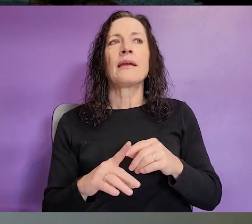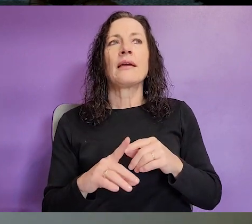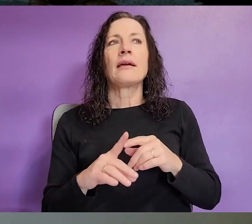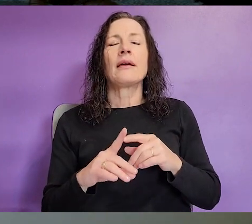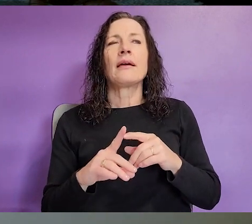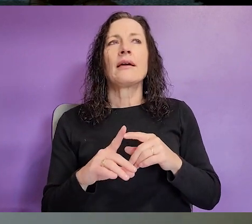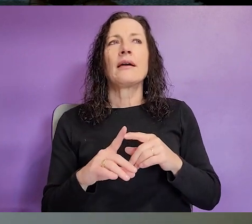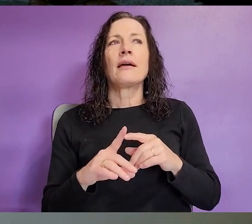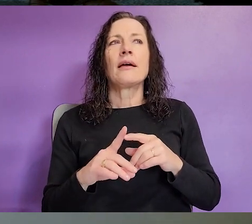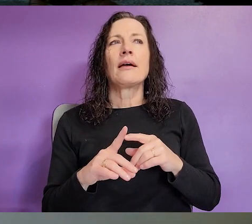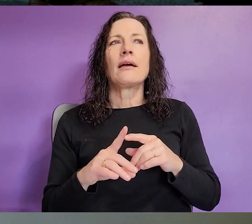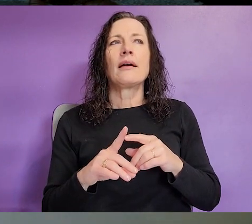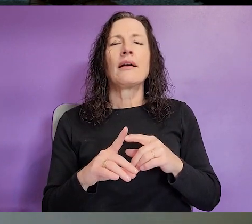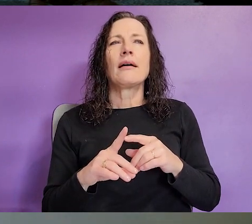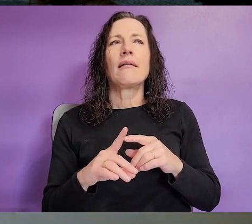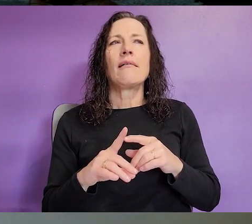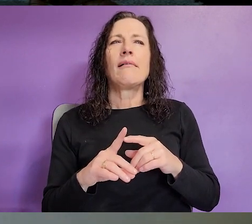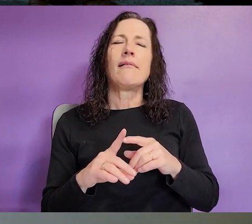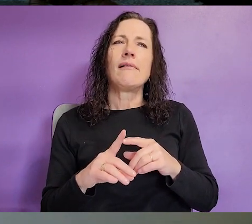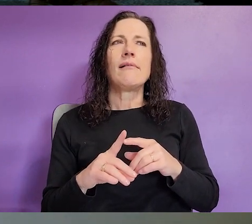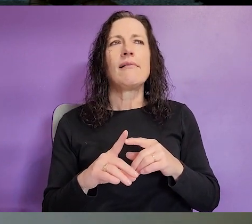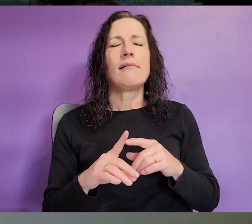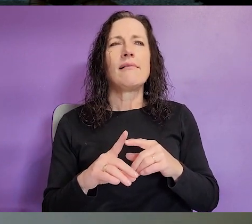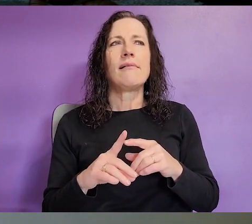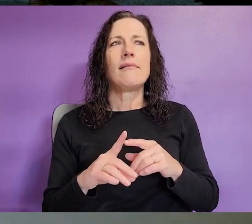but I think